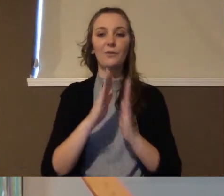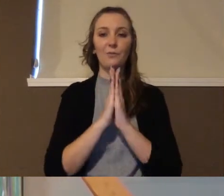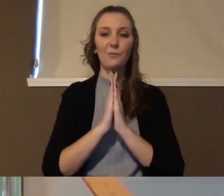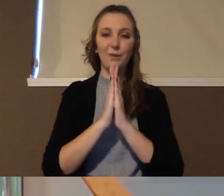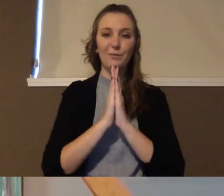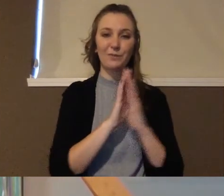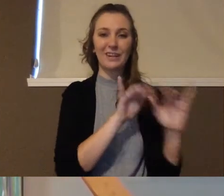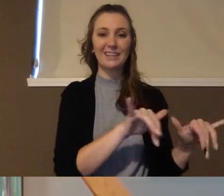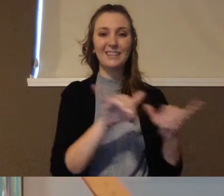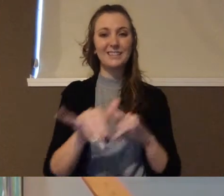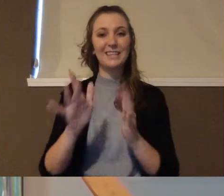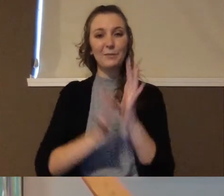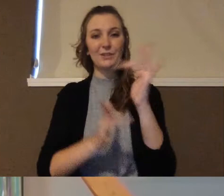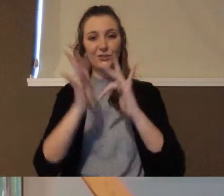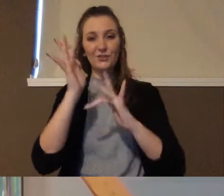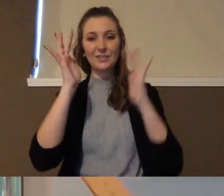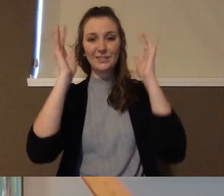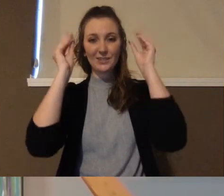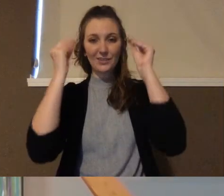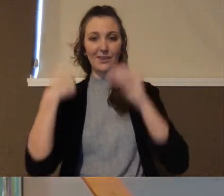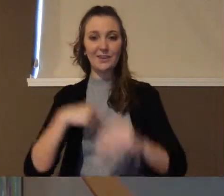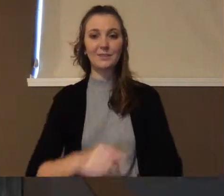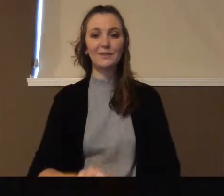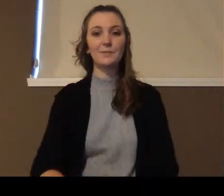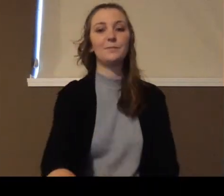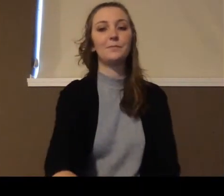prayer Jesus taught us.